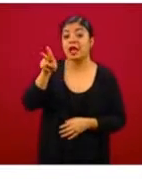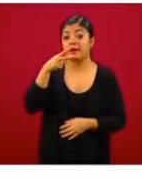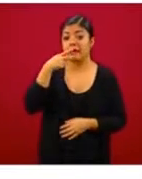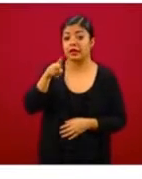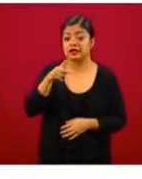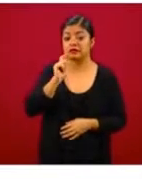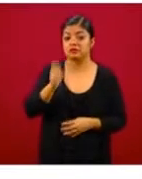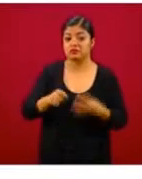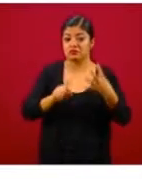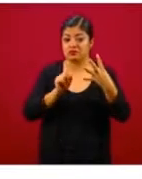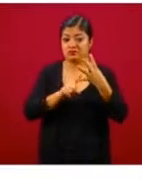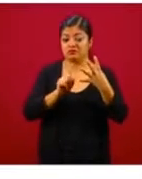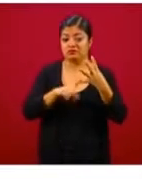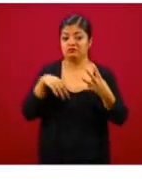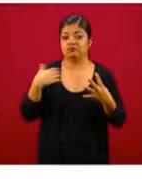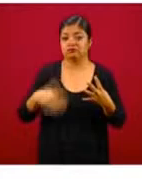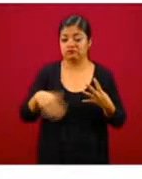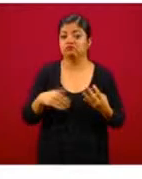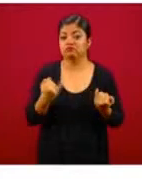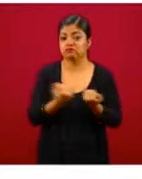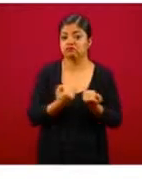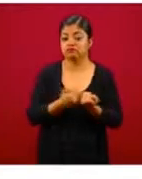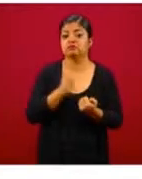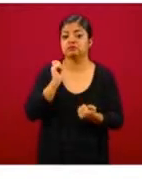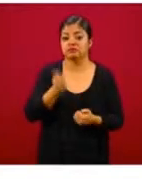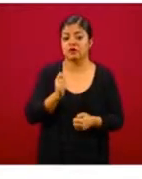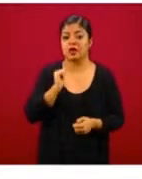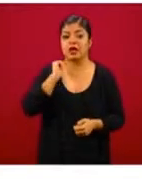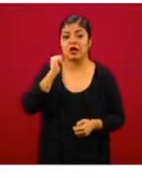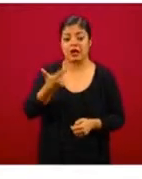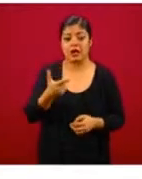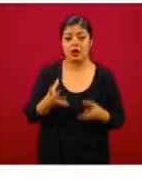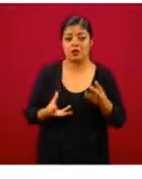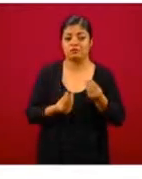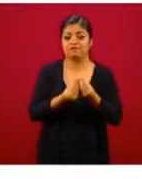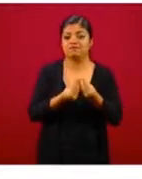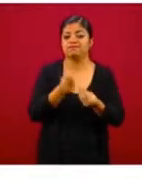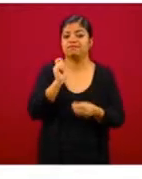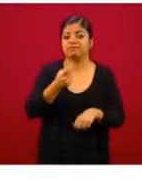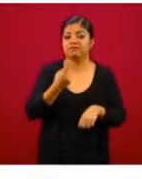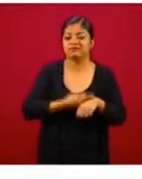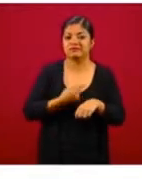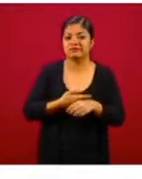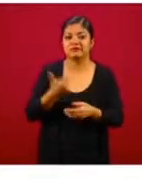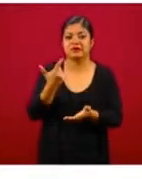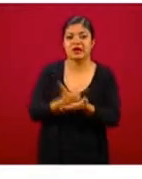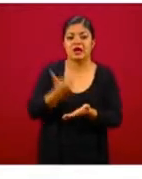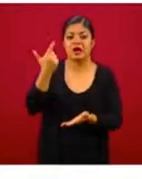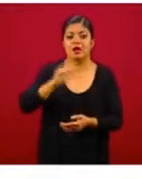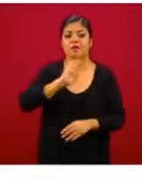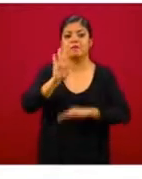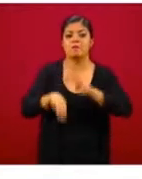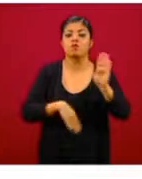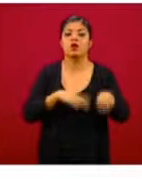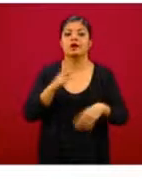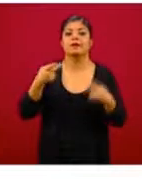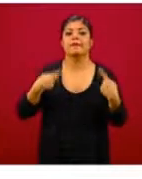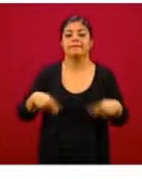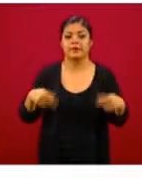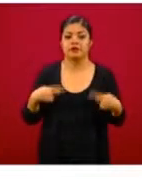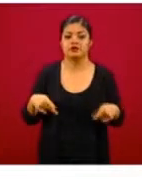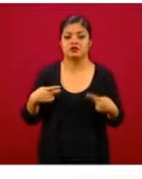lot about this. We were also looking at tobacco consumption as fourth among risk factors that are